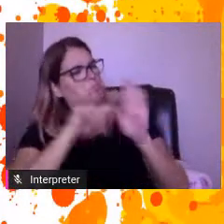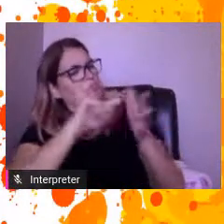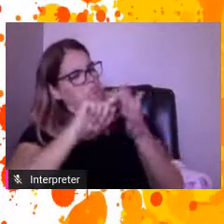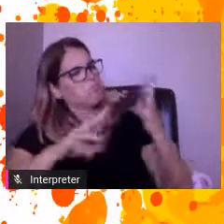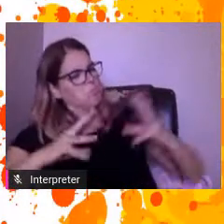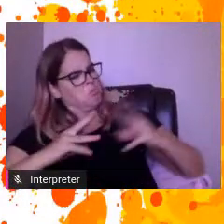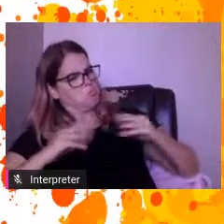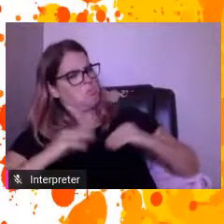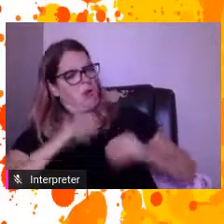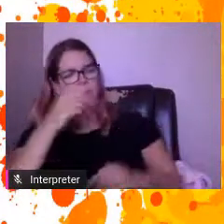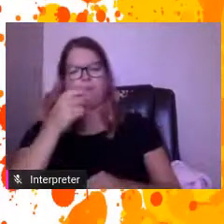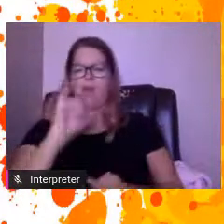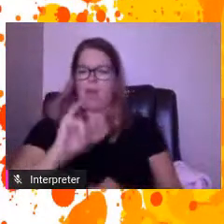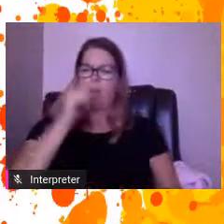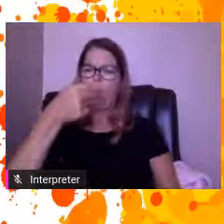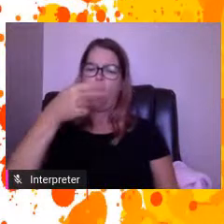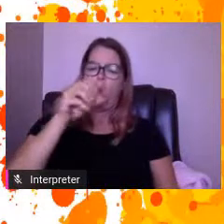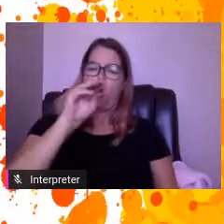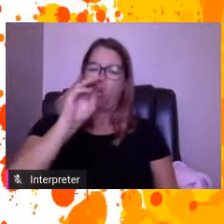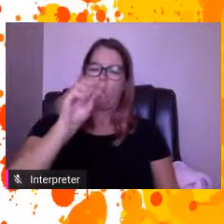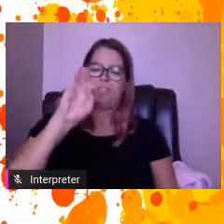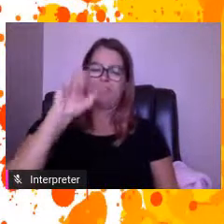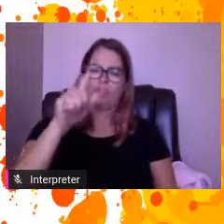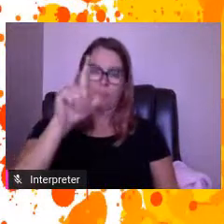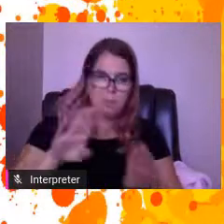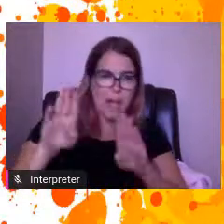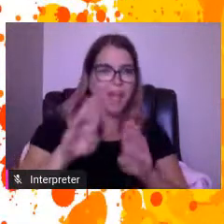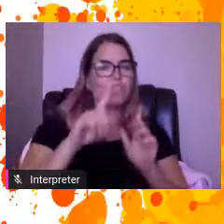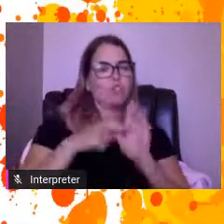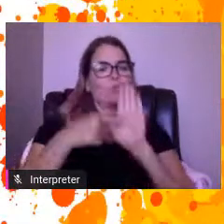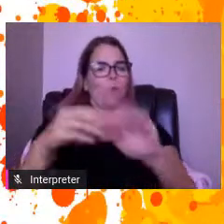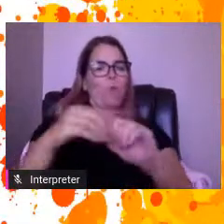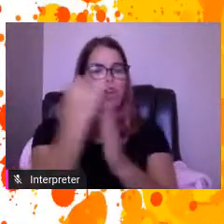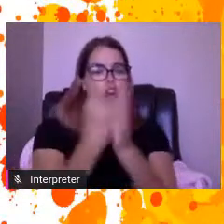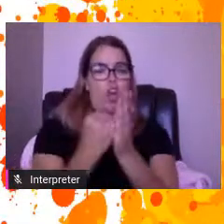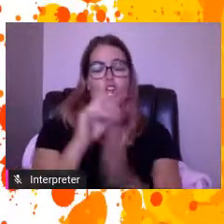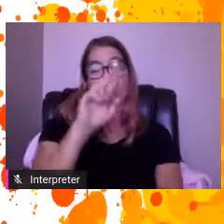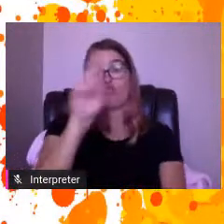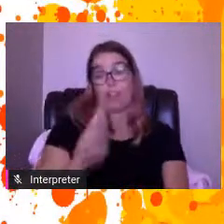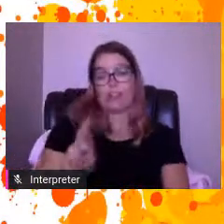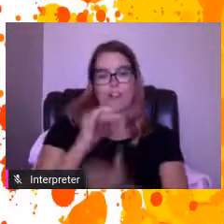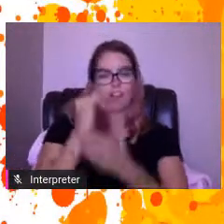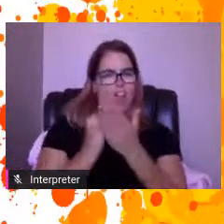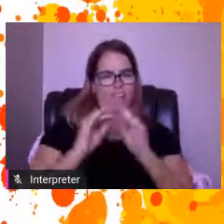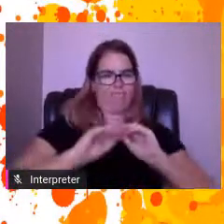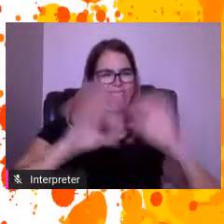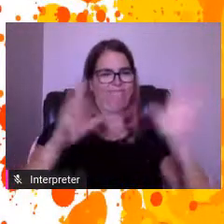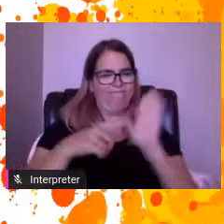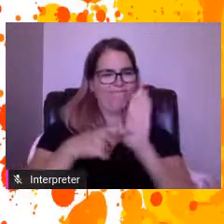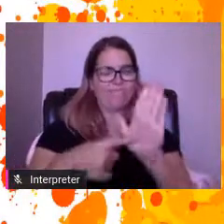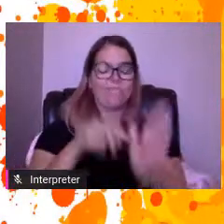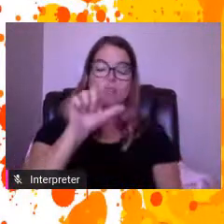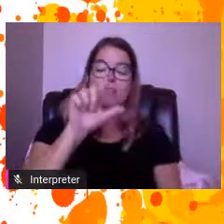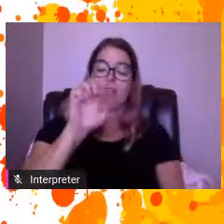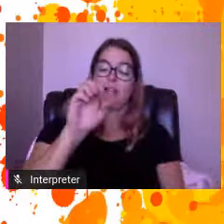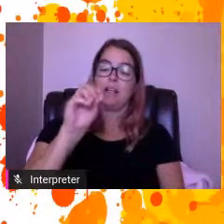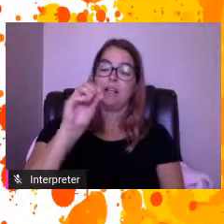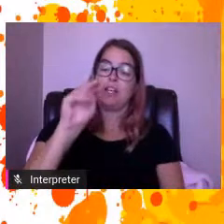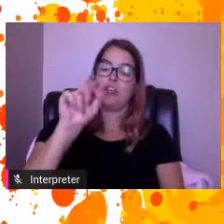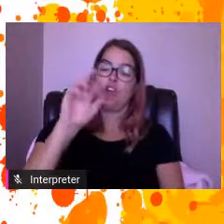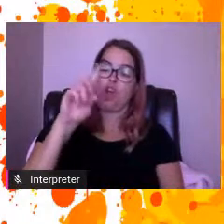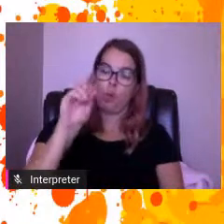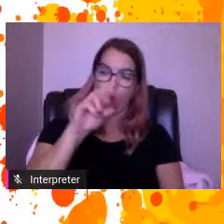homosexuality in their art. Renaissance art is especially replete with examples. Artists like Leonardo da Vinci,